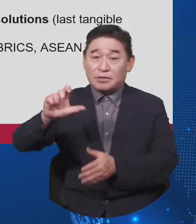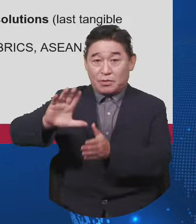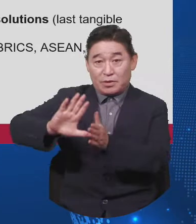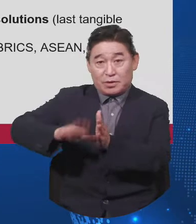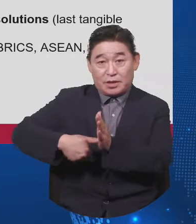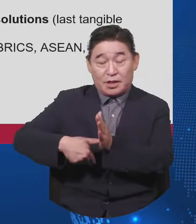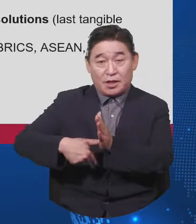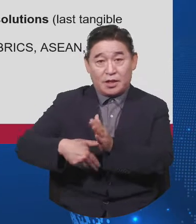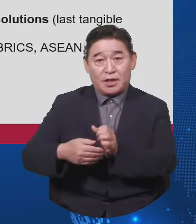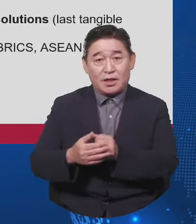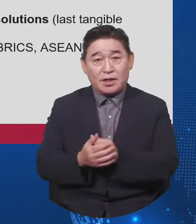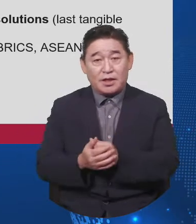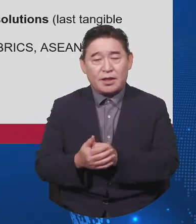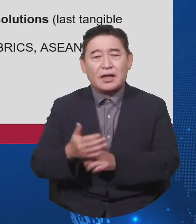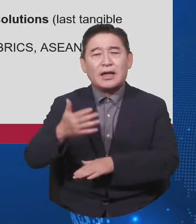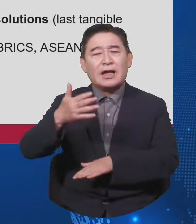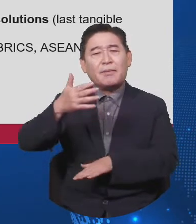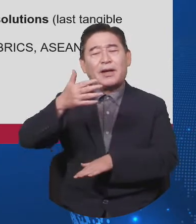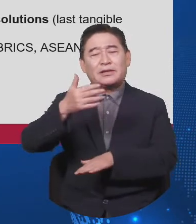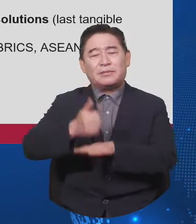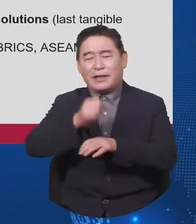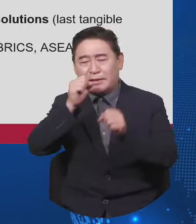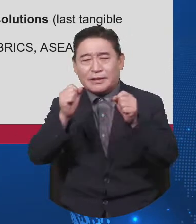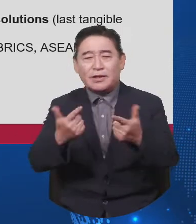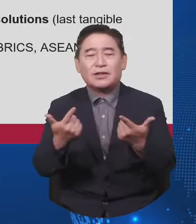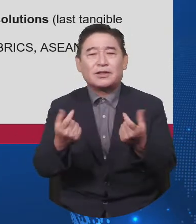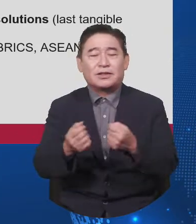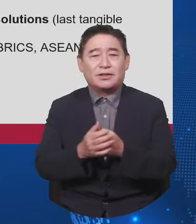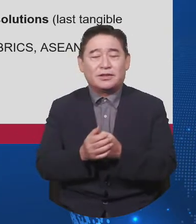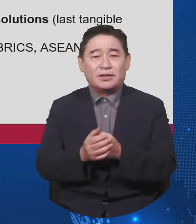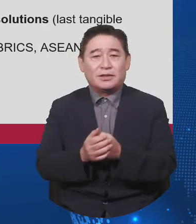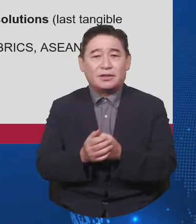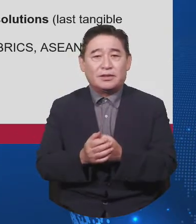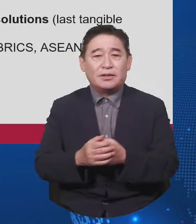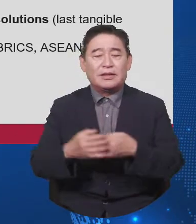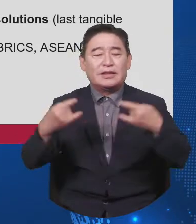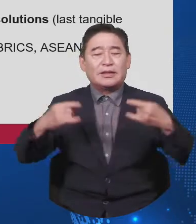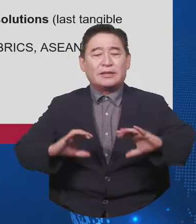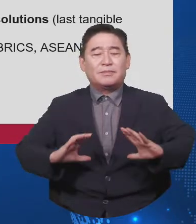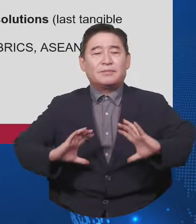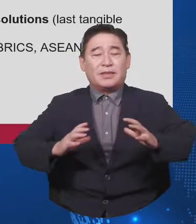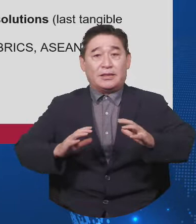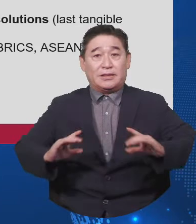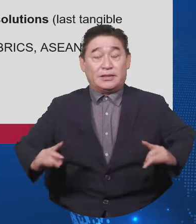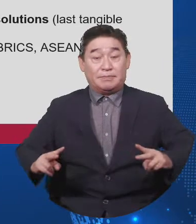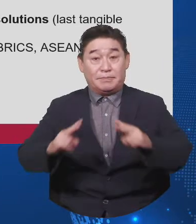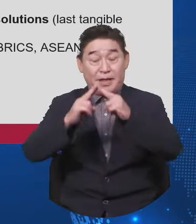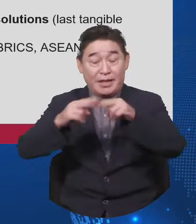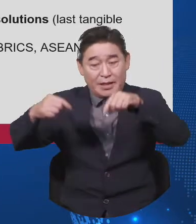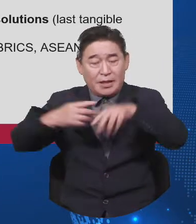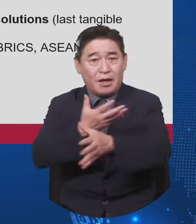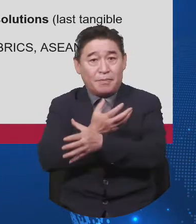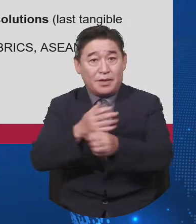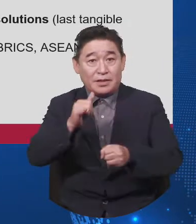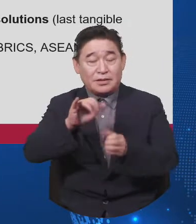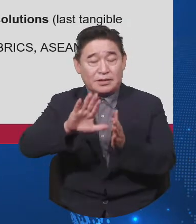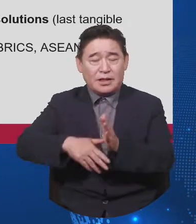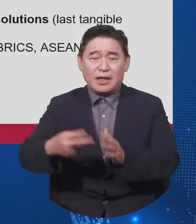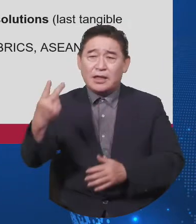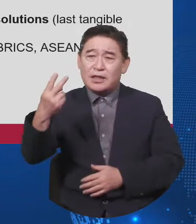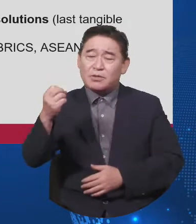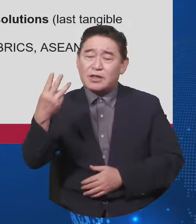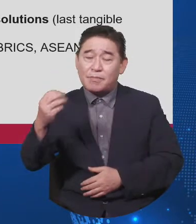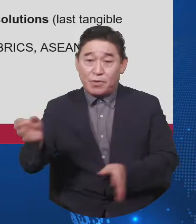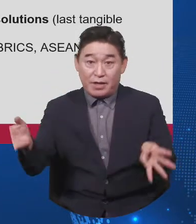We agreed on the Paris Agreement. We agreed on the 2030 agenda. Would it be possible to achieve something like